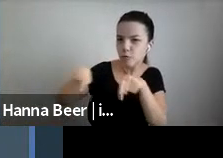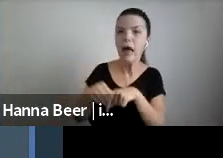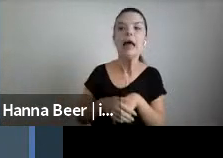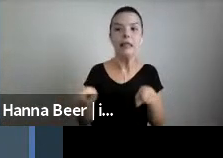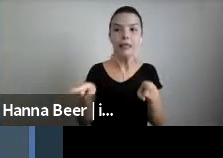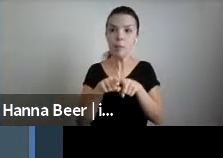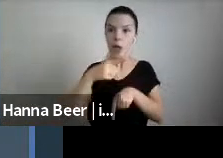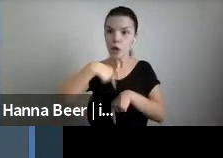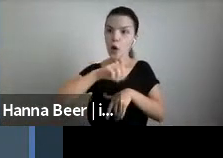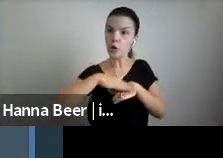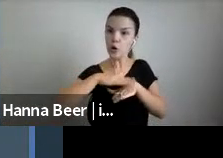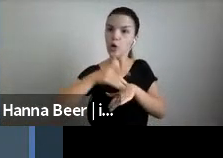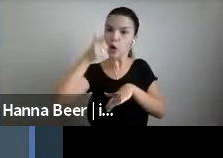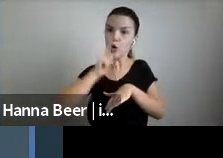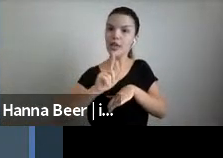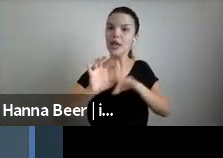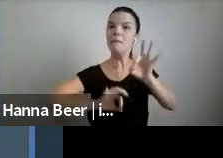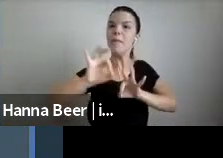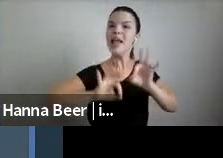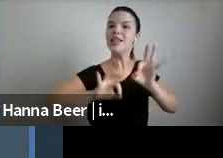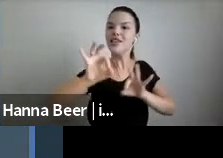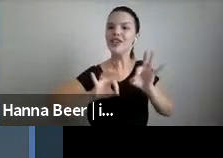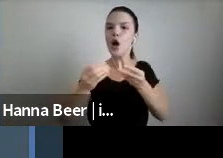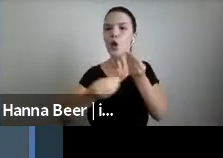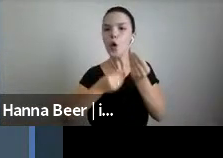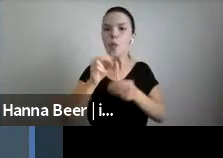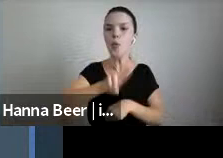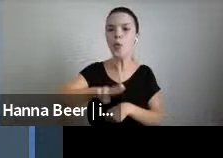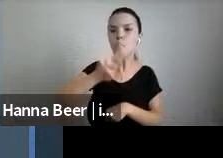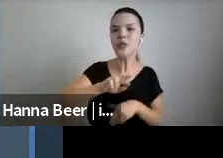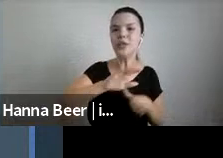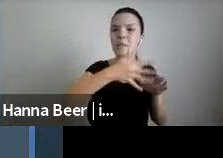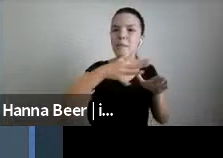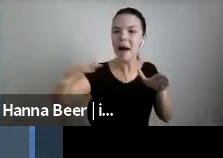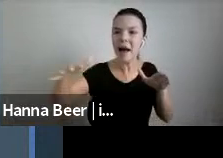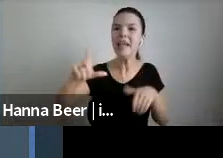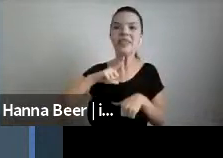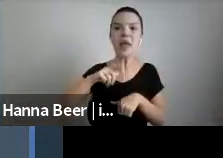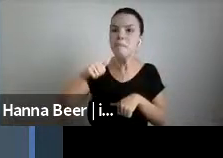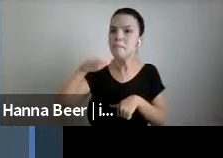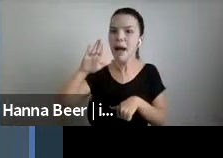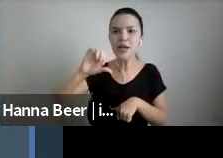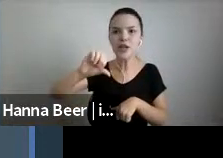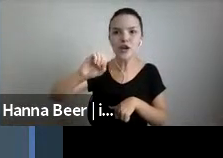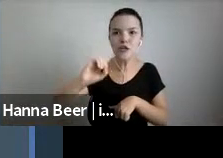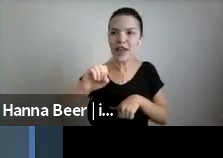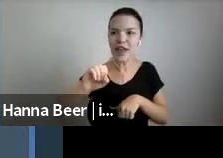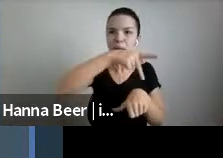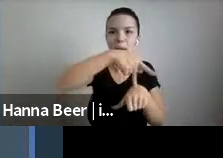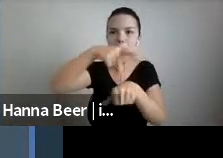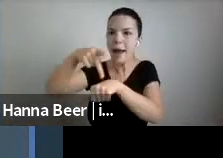the same thing, and more than 90 countries globally are